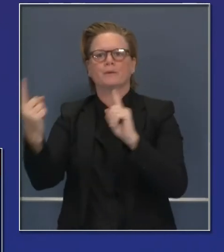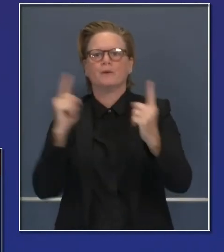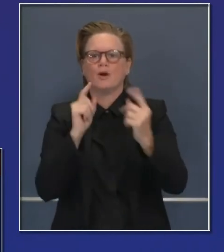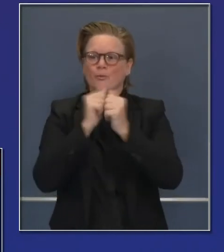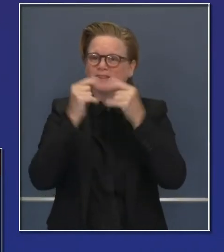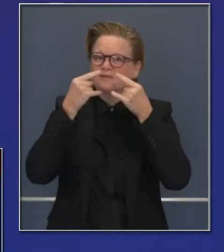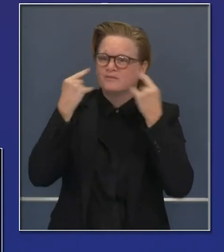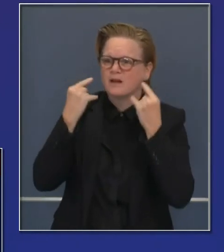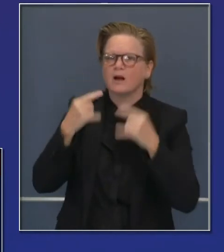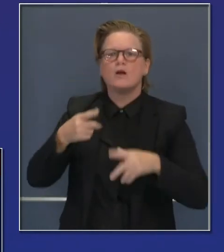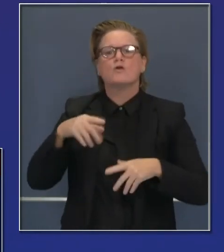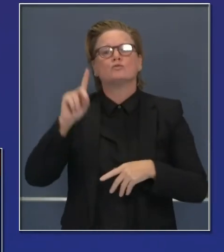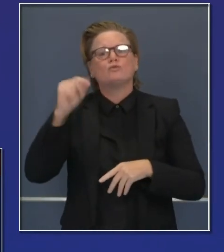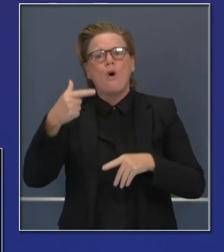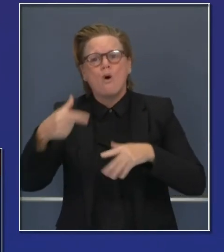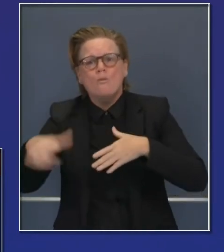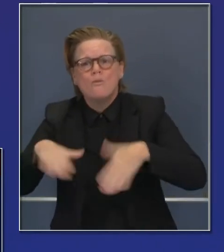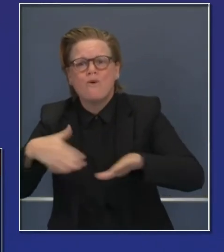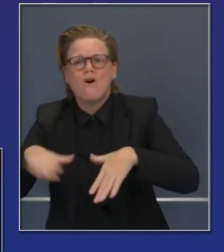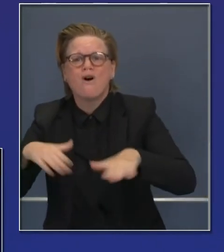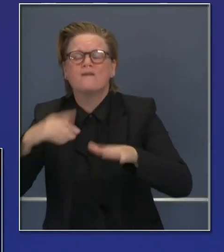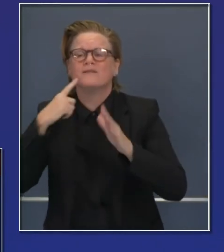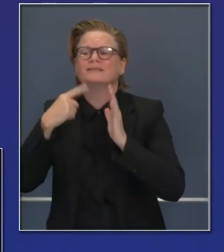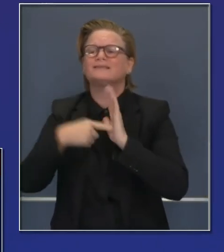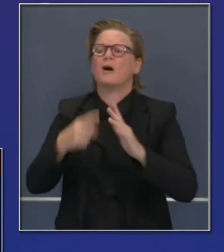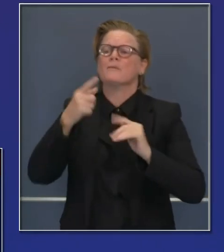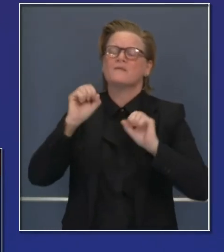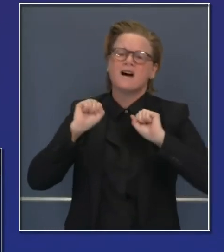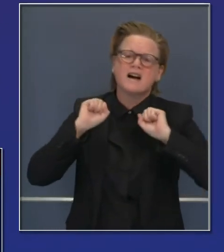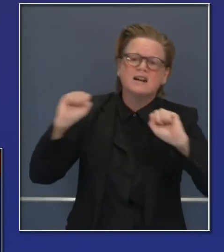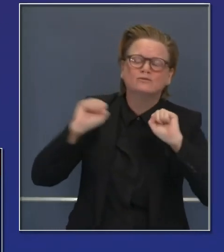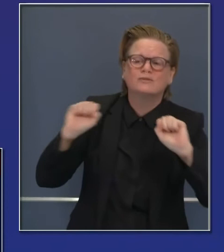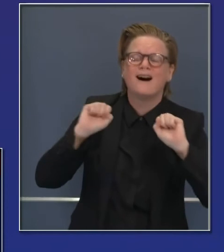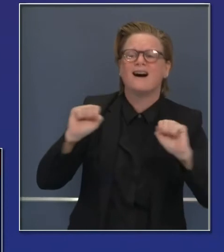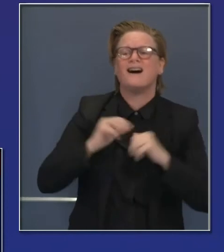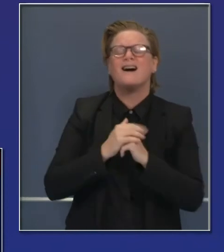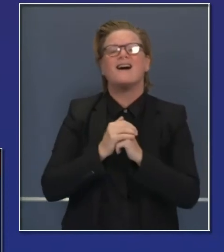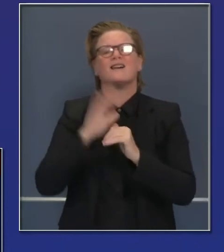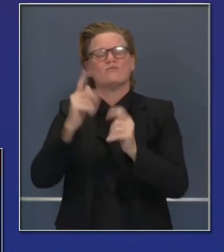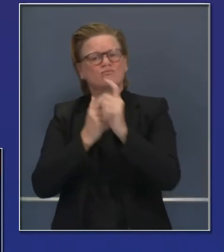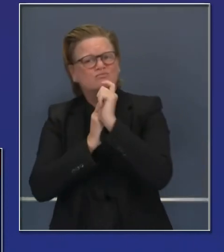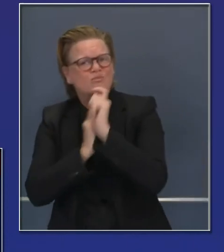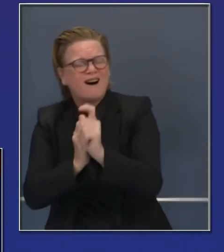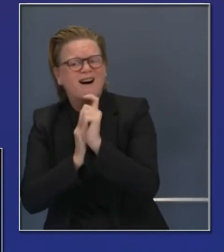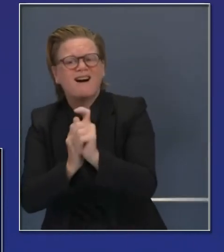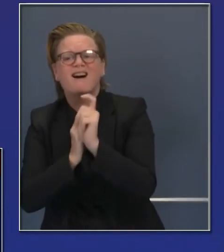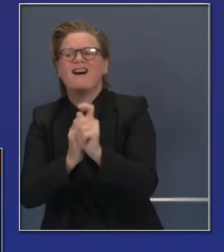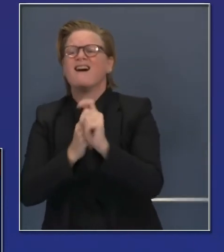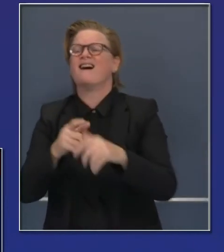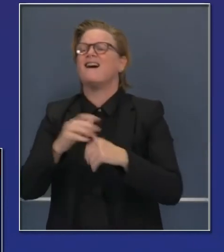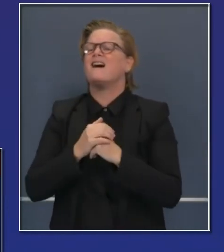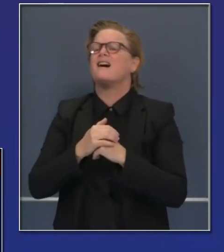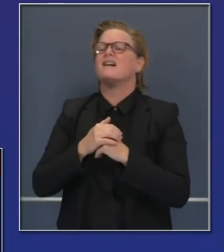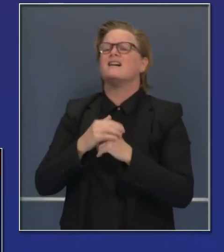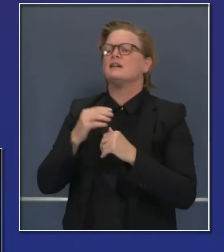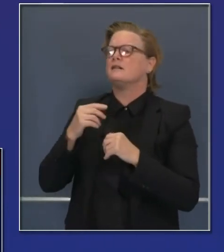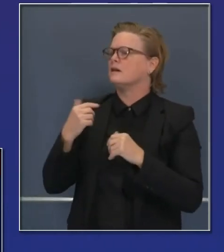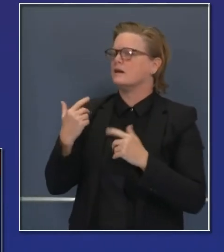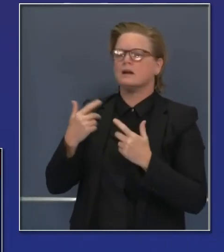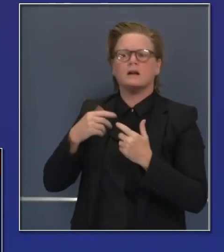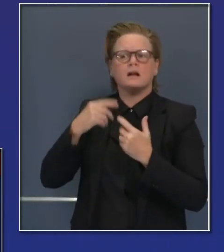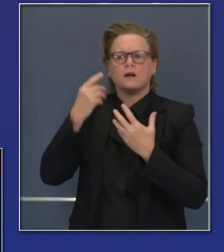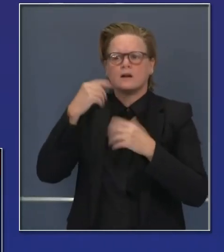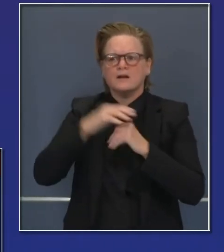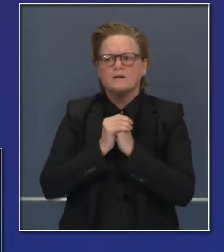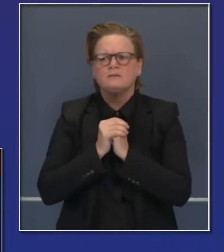to exercise and go on a run with a partner within your household. Go sledding, these outdoor activities in the winter,